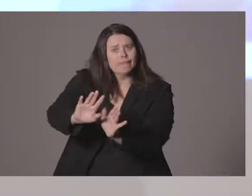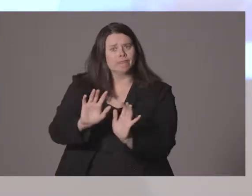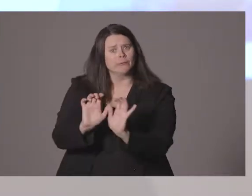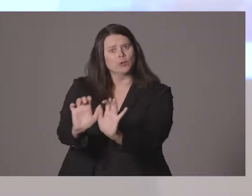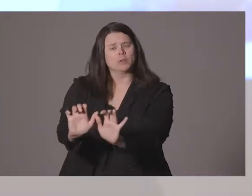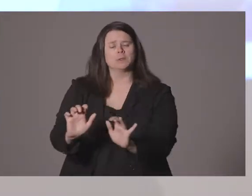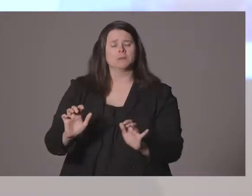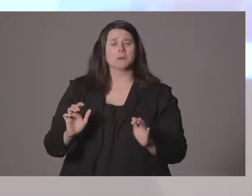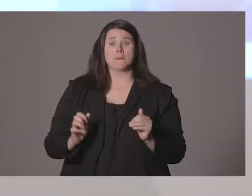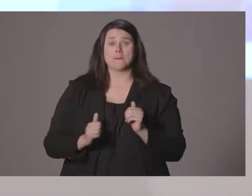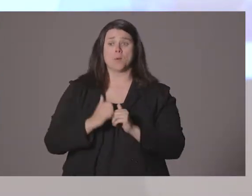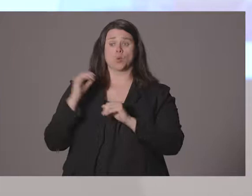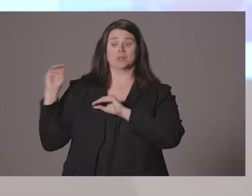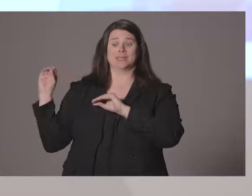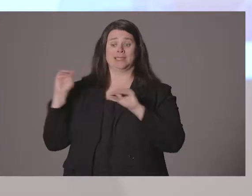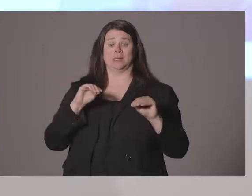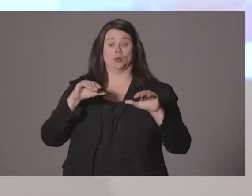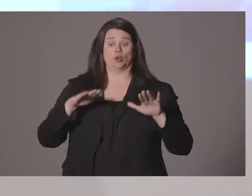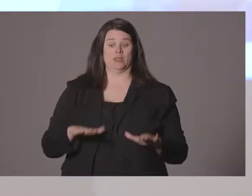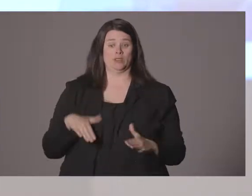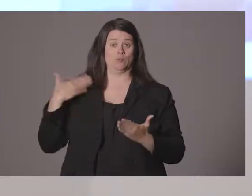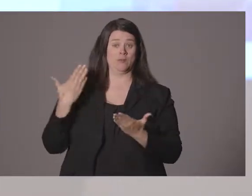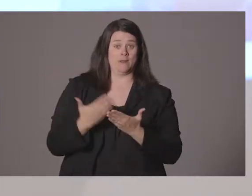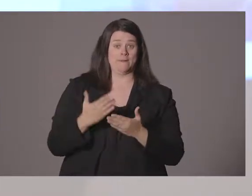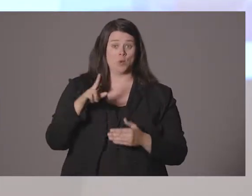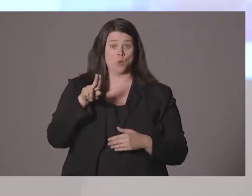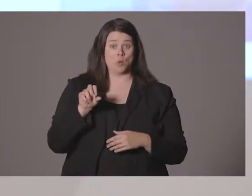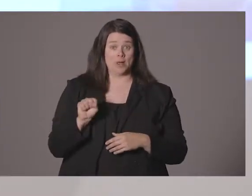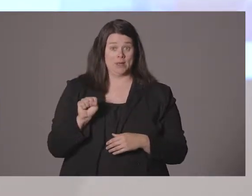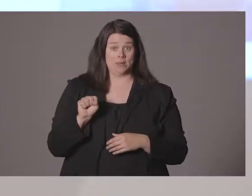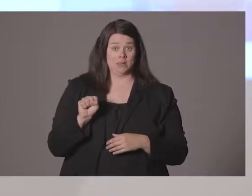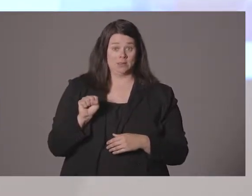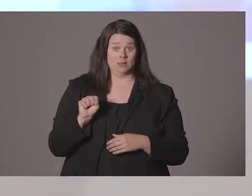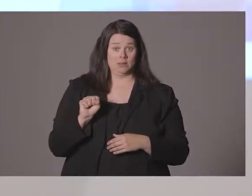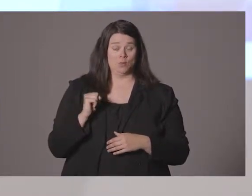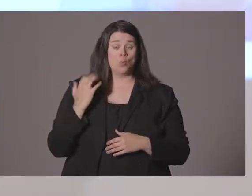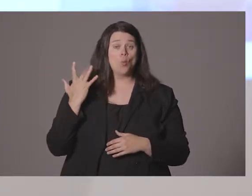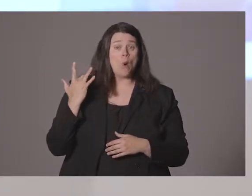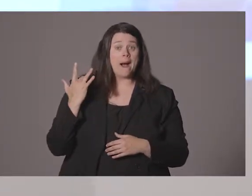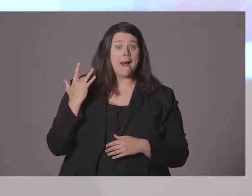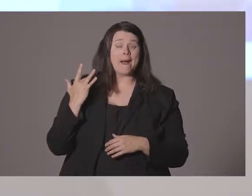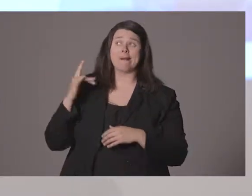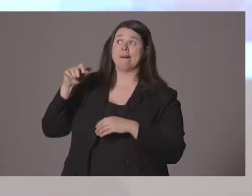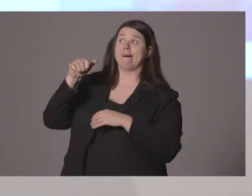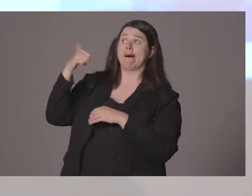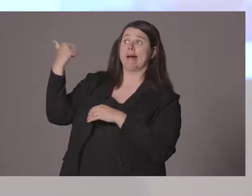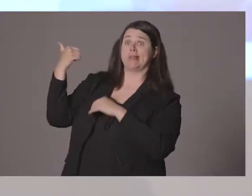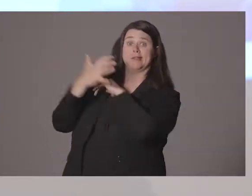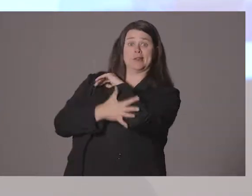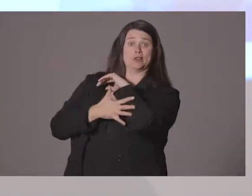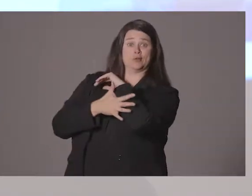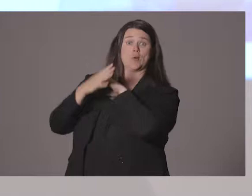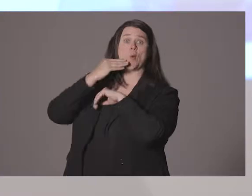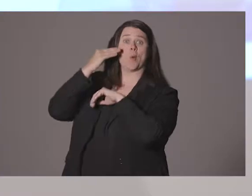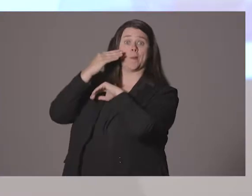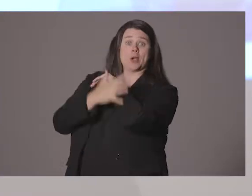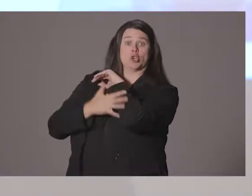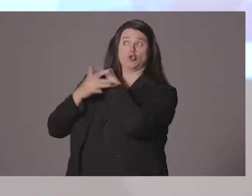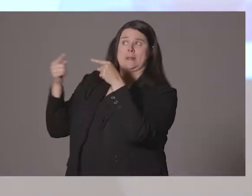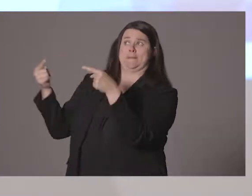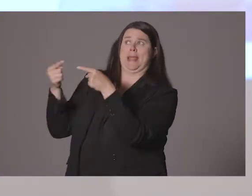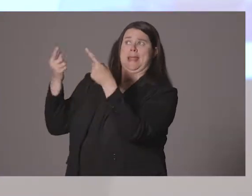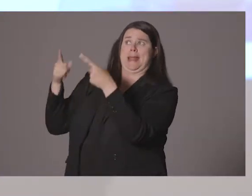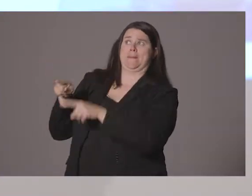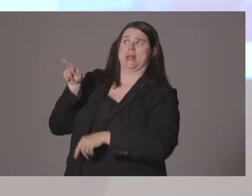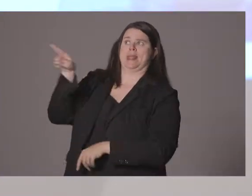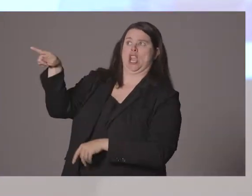the United States trying to flee some sort of pain. There was a need and a